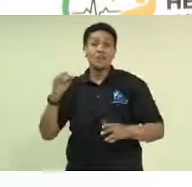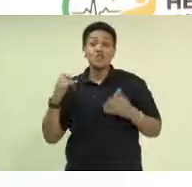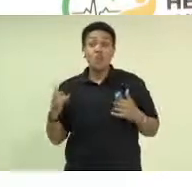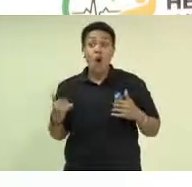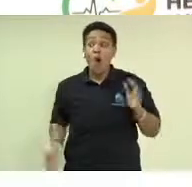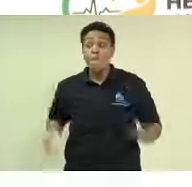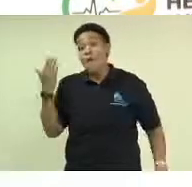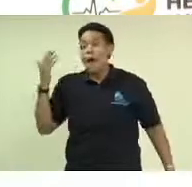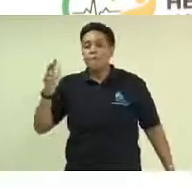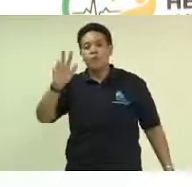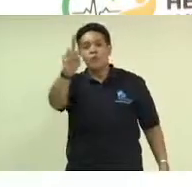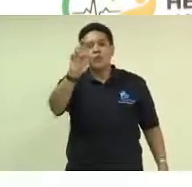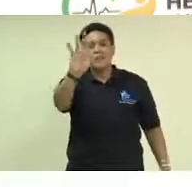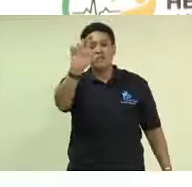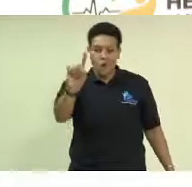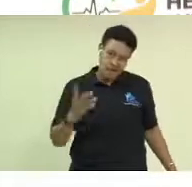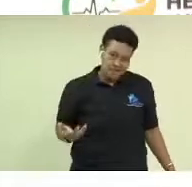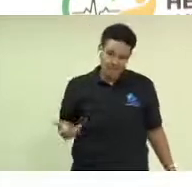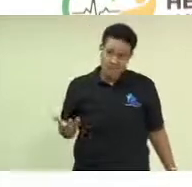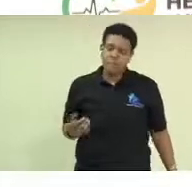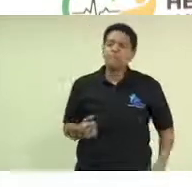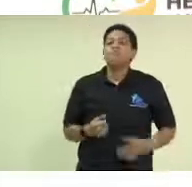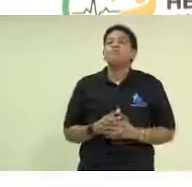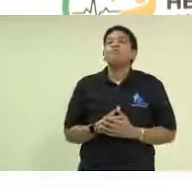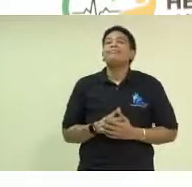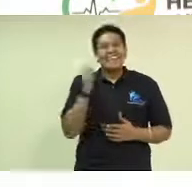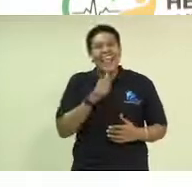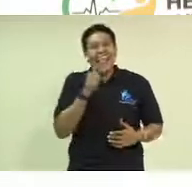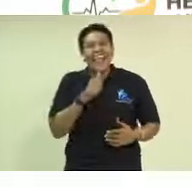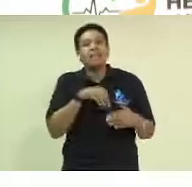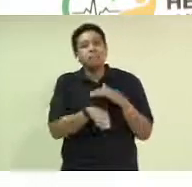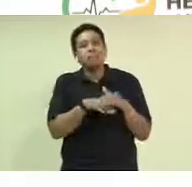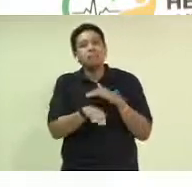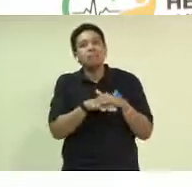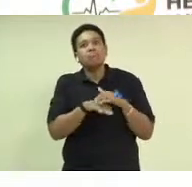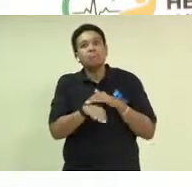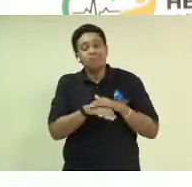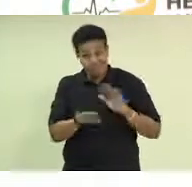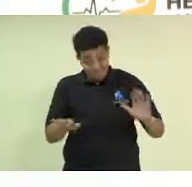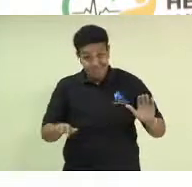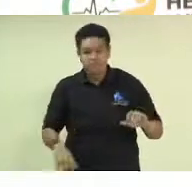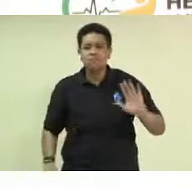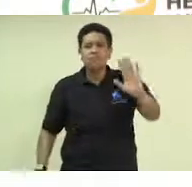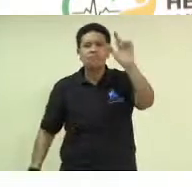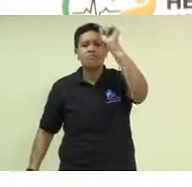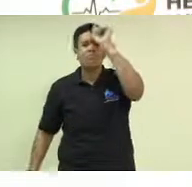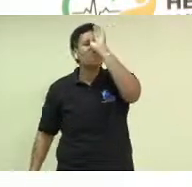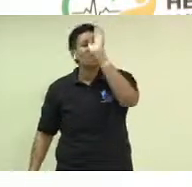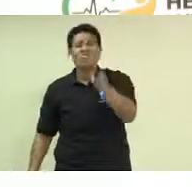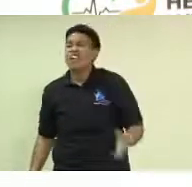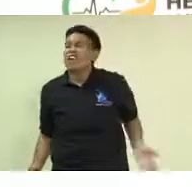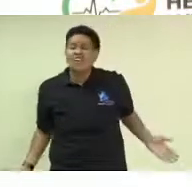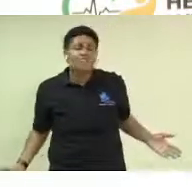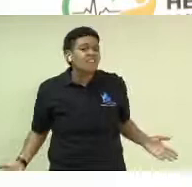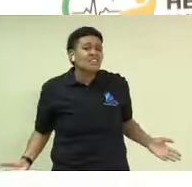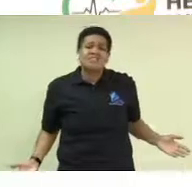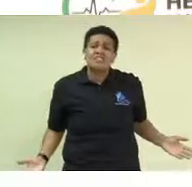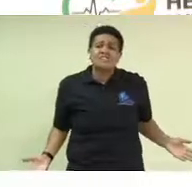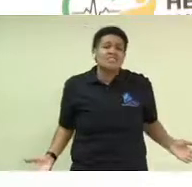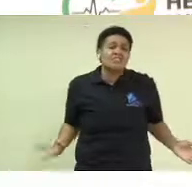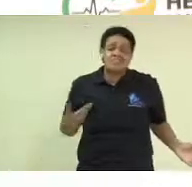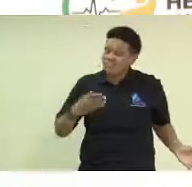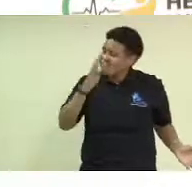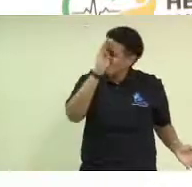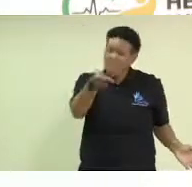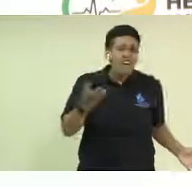251. Frankly speaking, being very